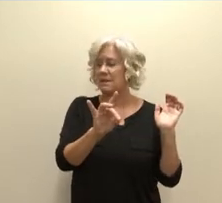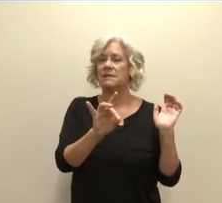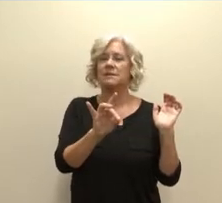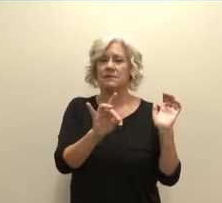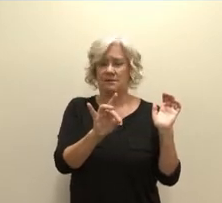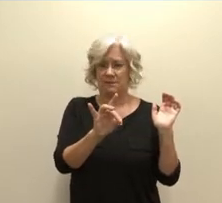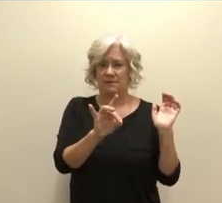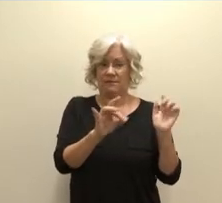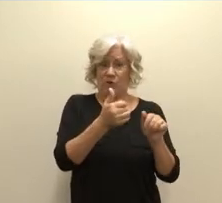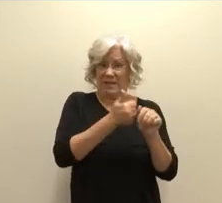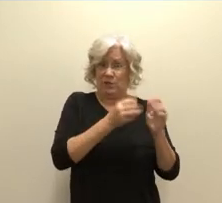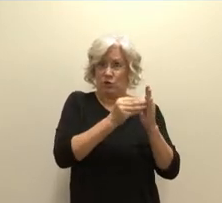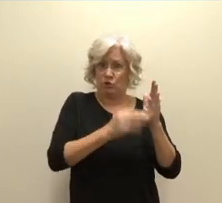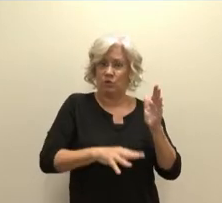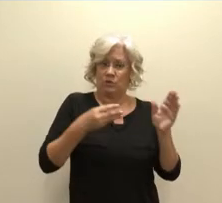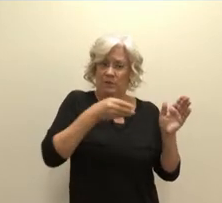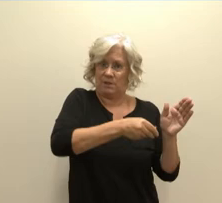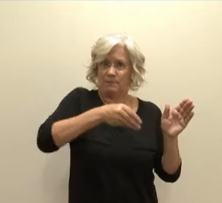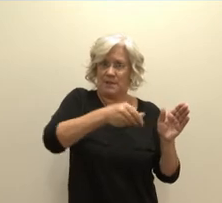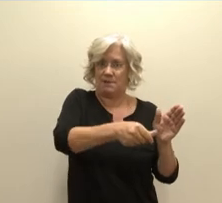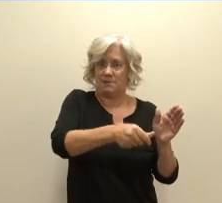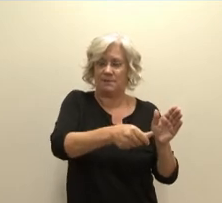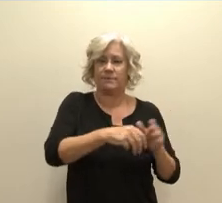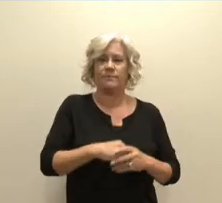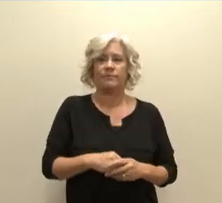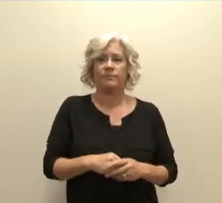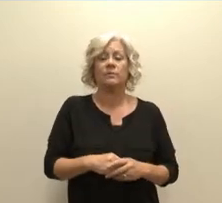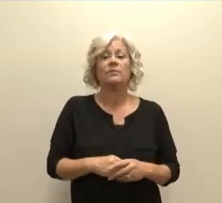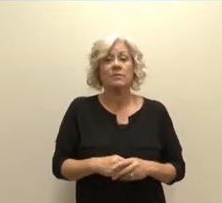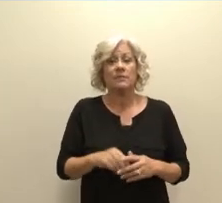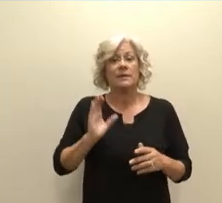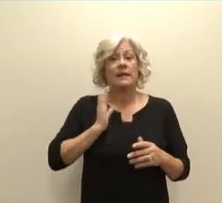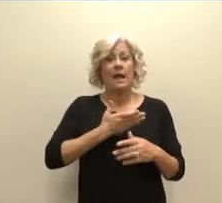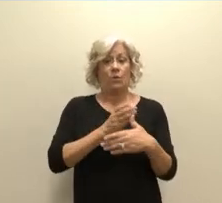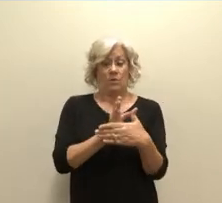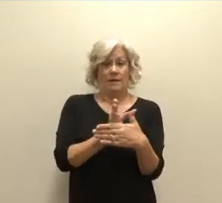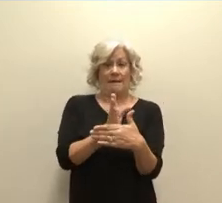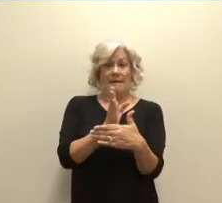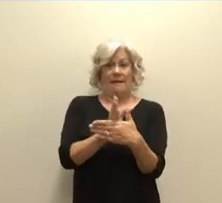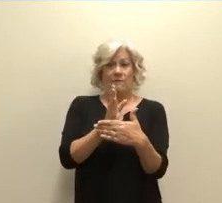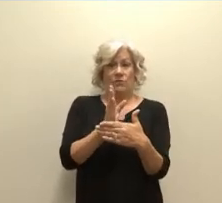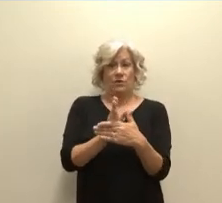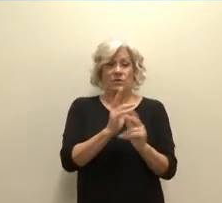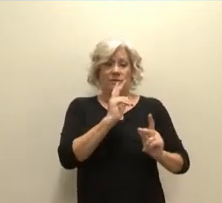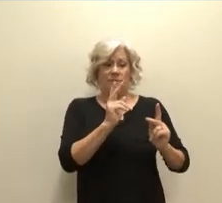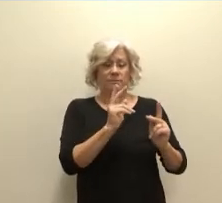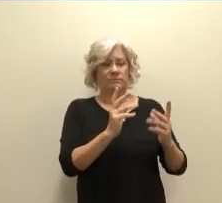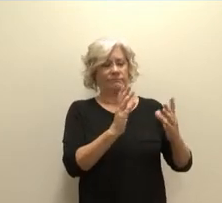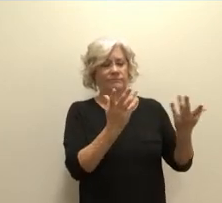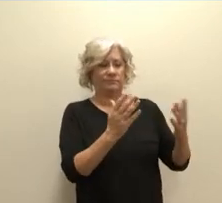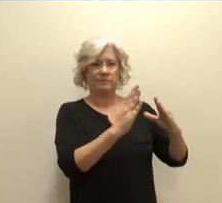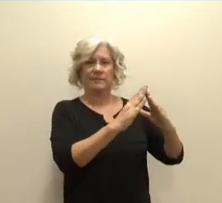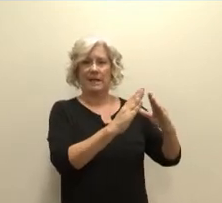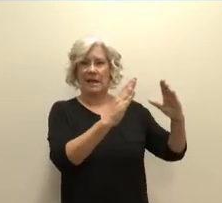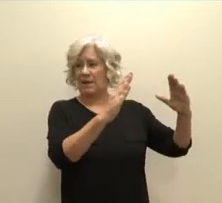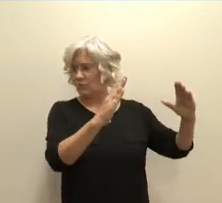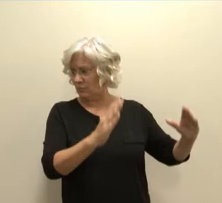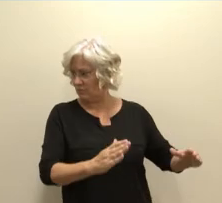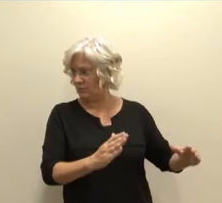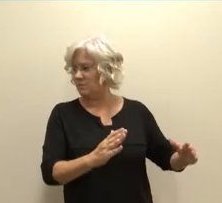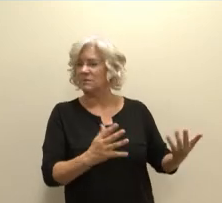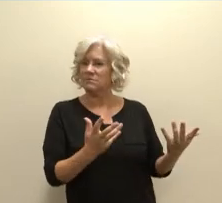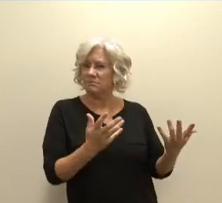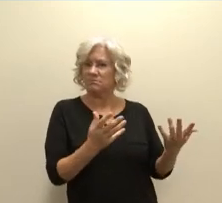$5,680. This is what the impact on our average residents. The average market value of residents went